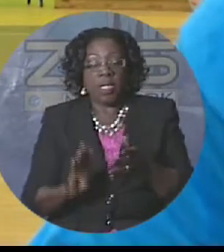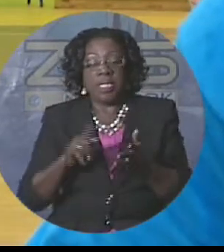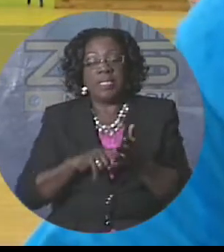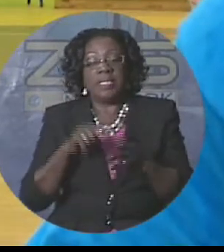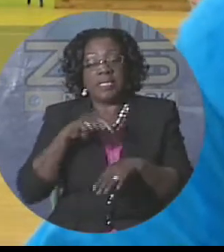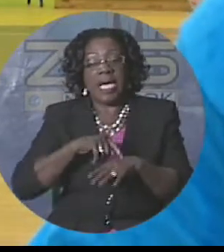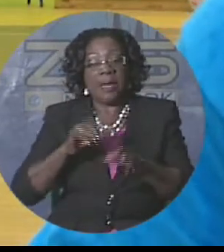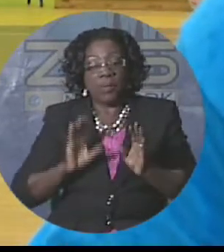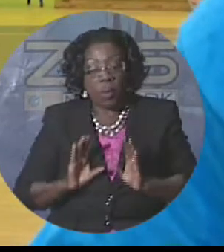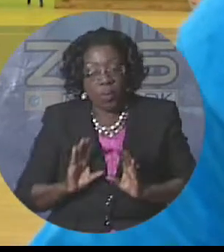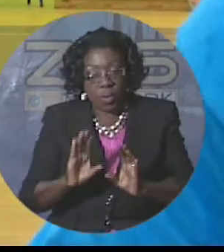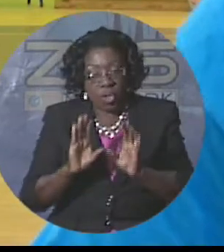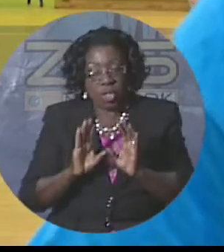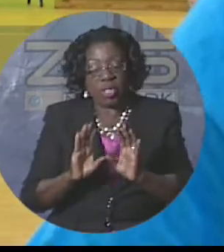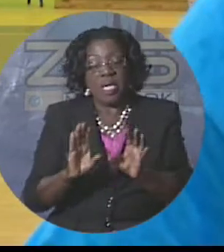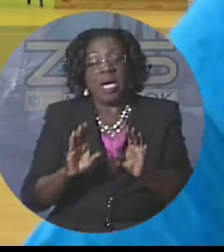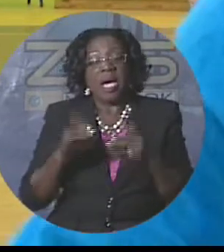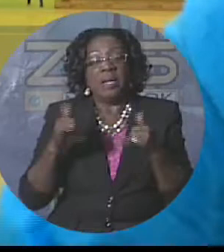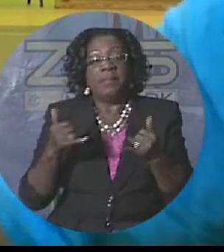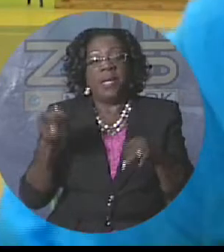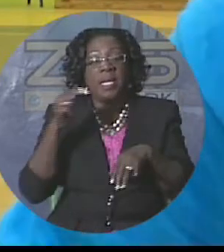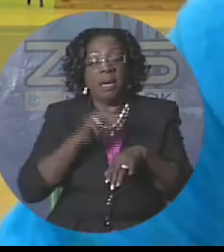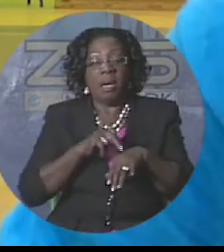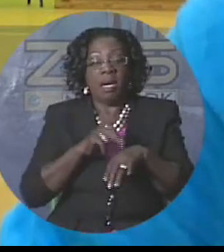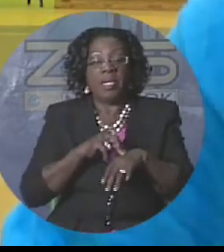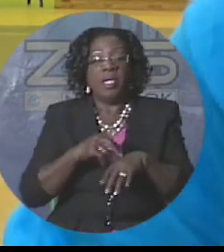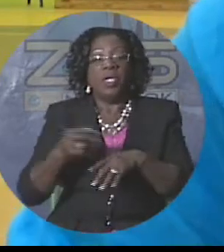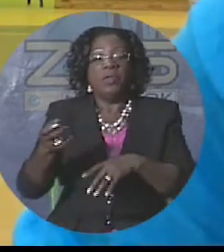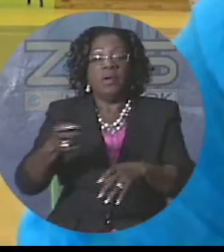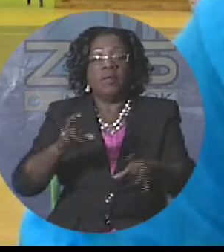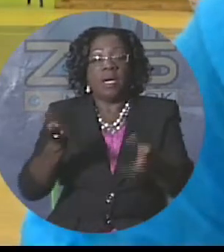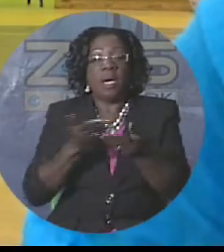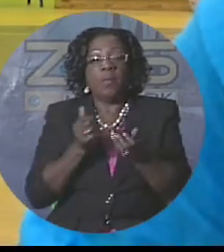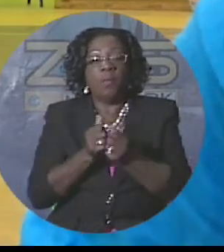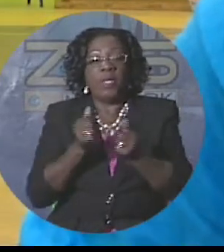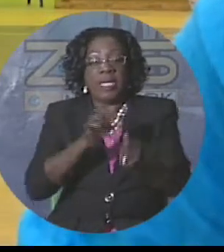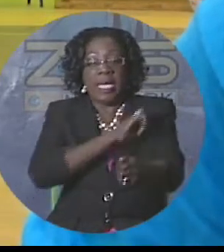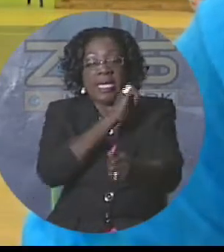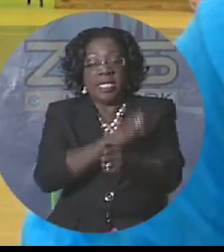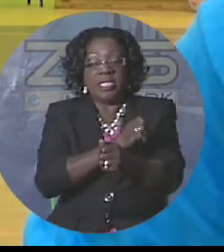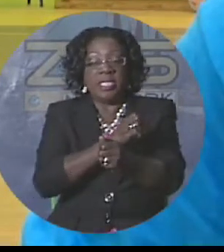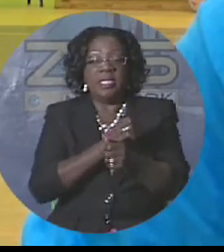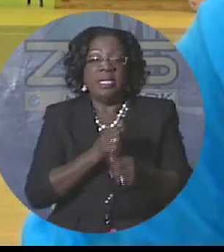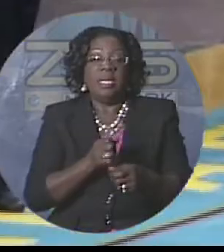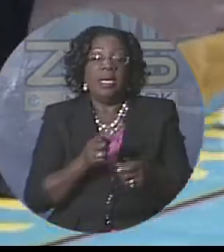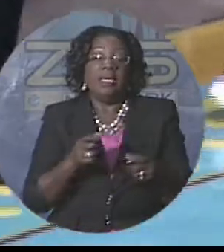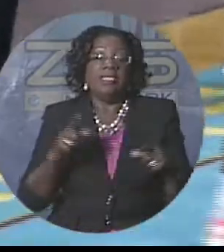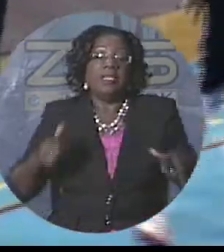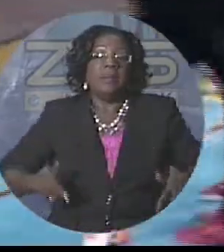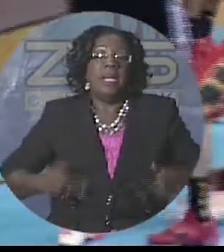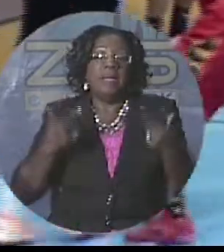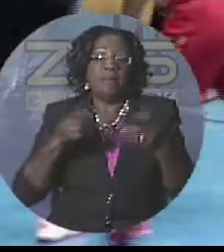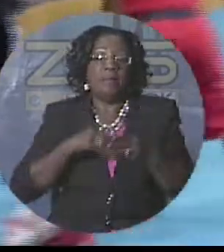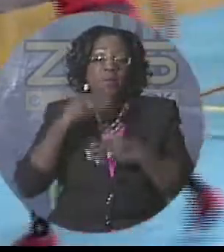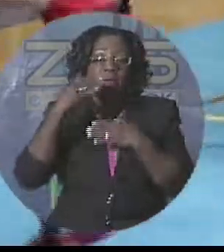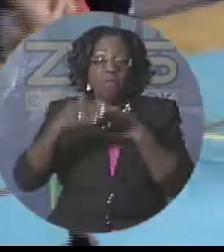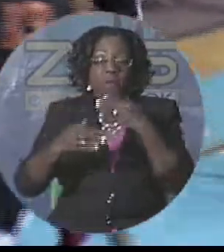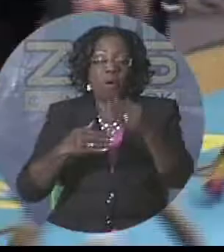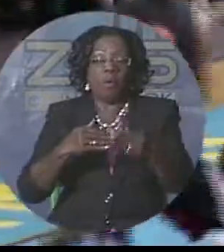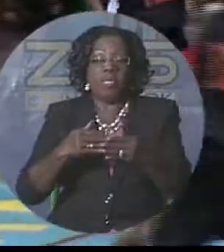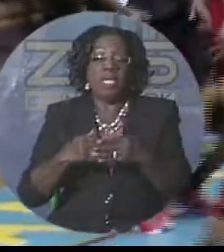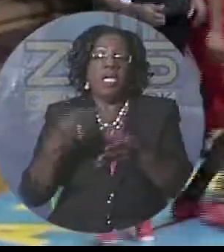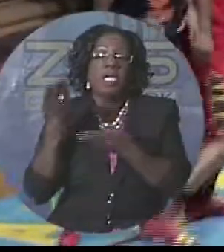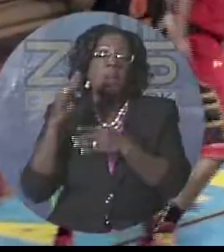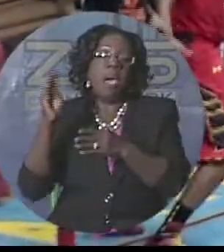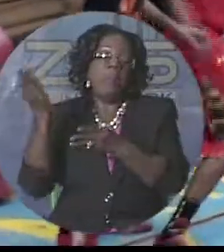Because when you get down to the fourth quarter and you're down, you got to have some energy, some life to move forward and try to get over that hill. The Bahamas Basketball Federation's